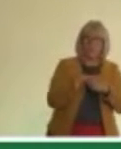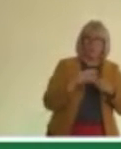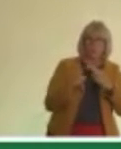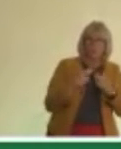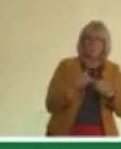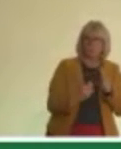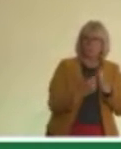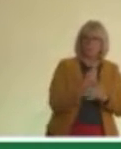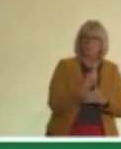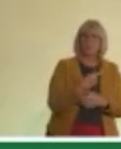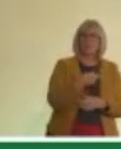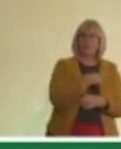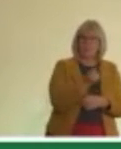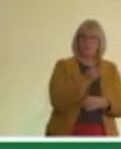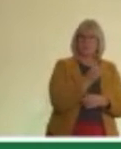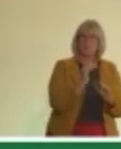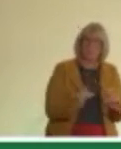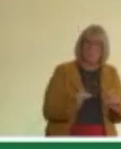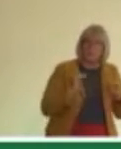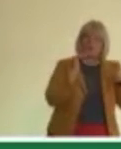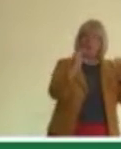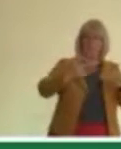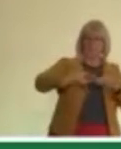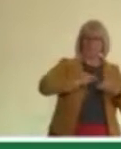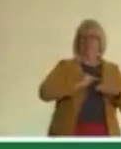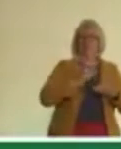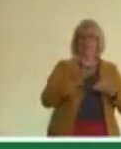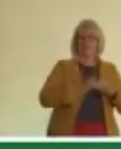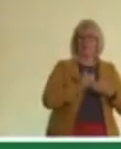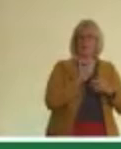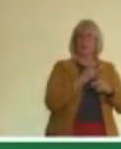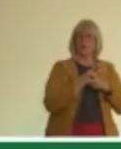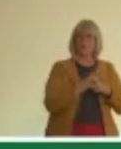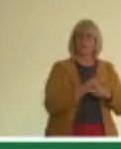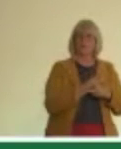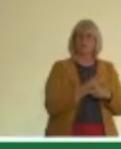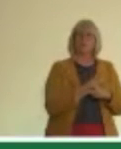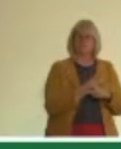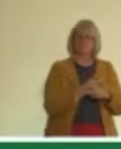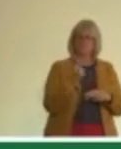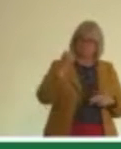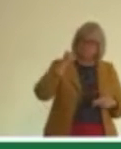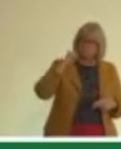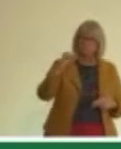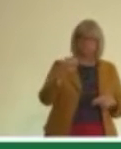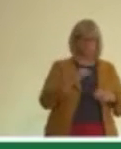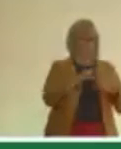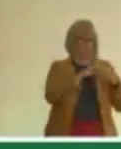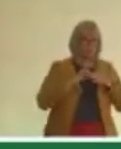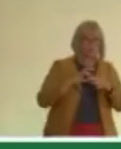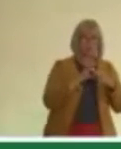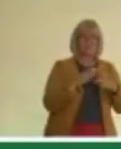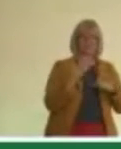They are now some of the highest paid care workers in the city. Unions work, collective solidarity works. We stand with those